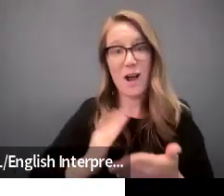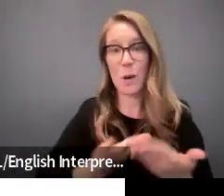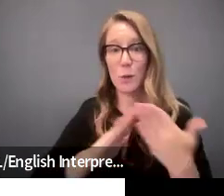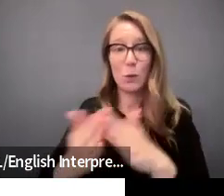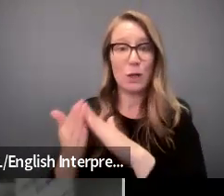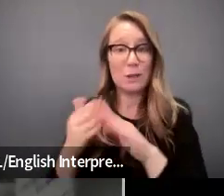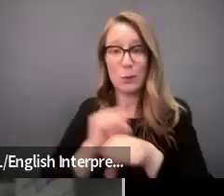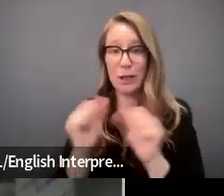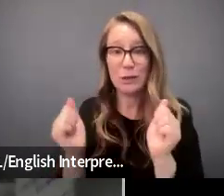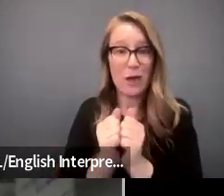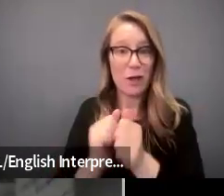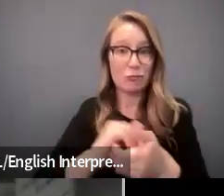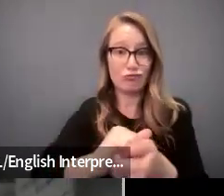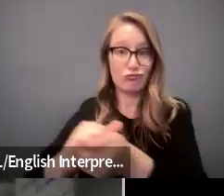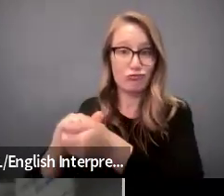together.